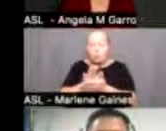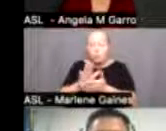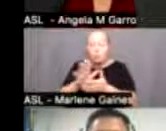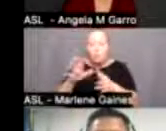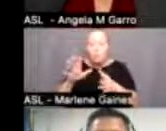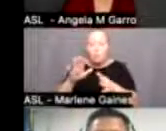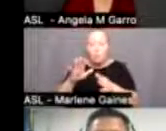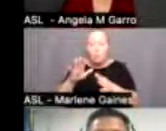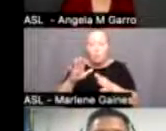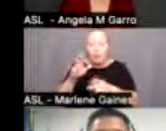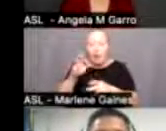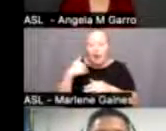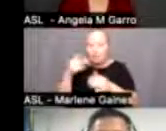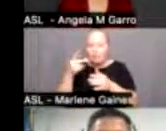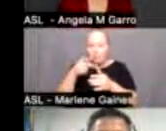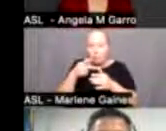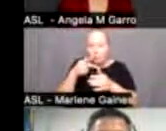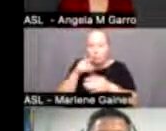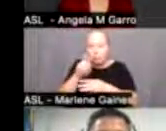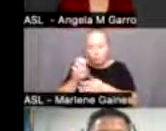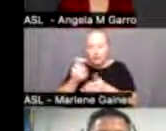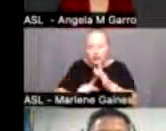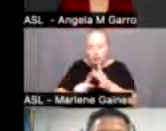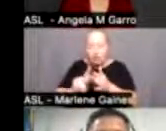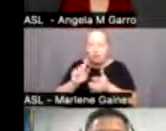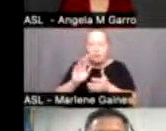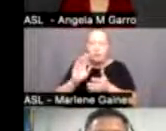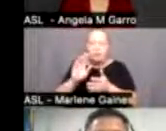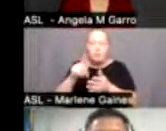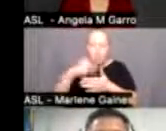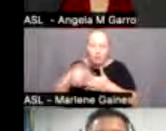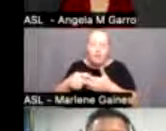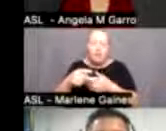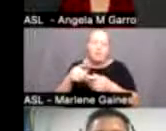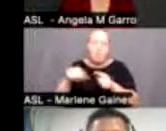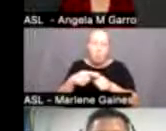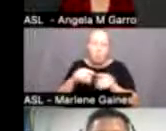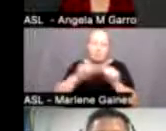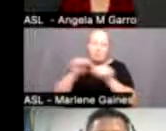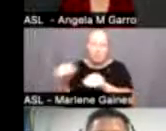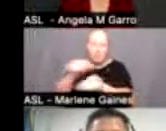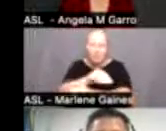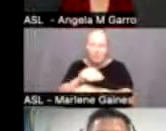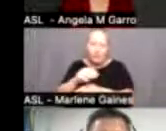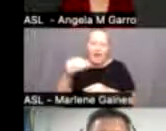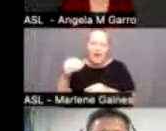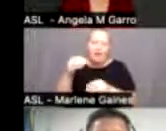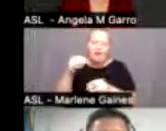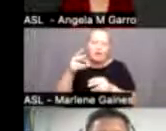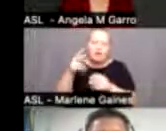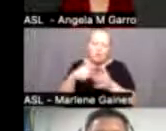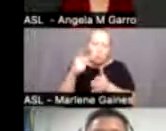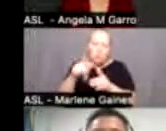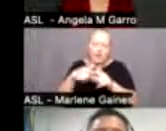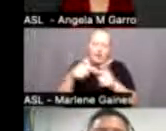own pre-K programs once the move is made, and to allow both schools to retain their current respective dual language or immersion